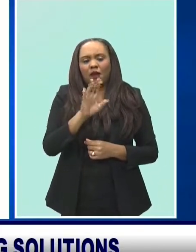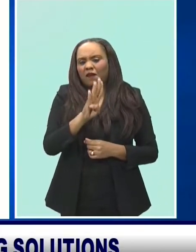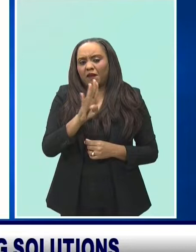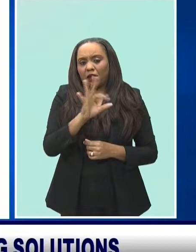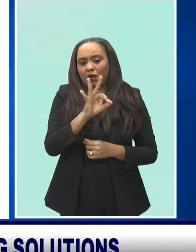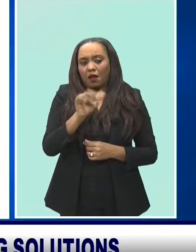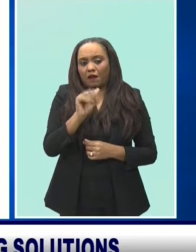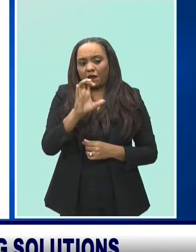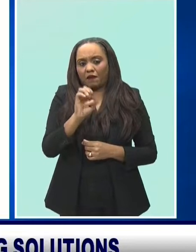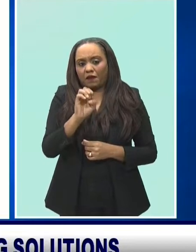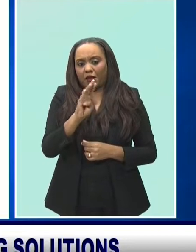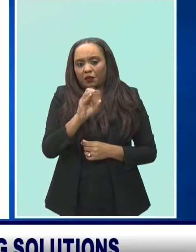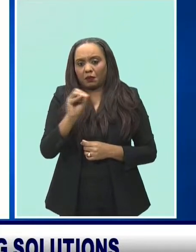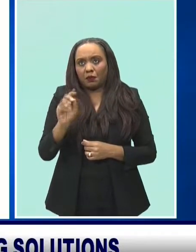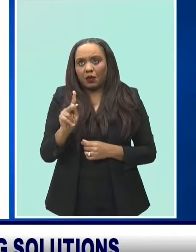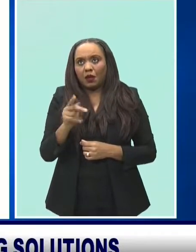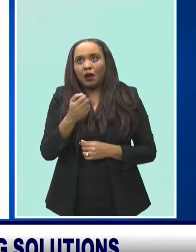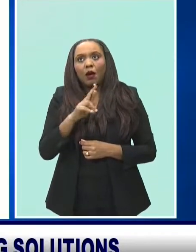them a call at